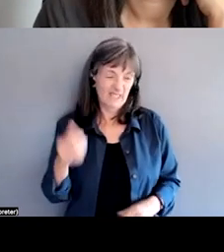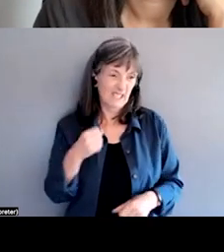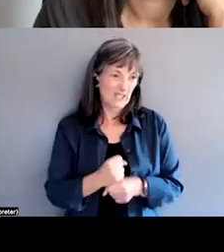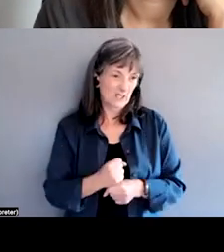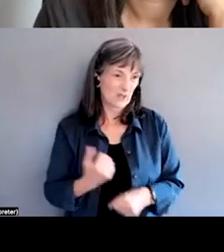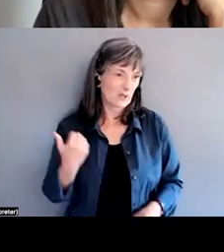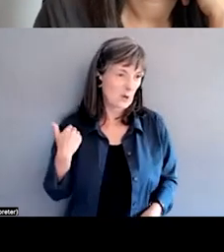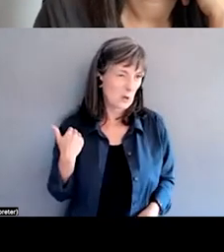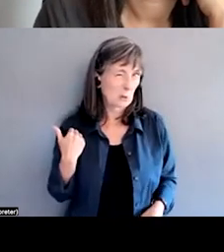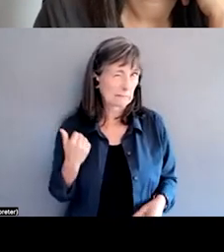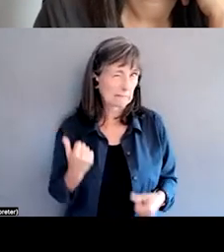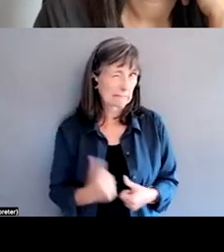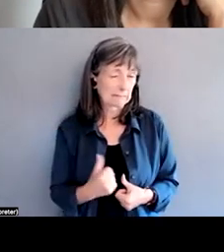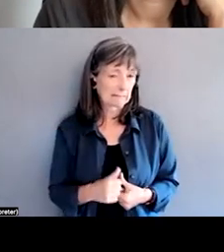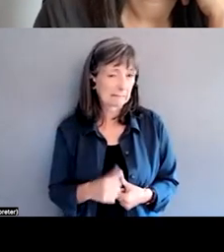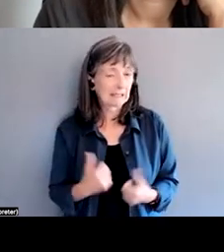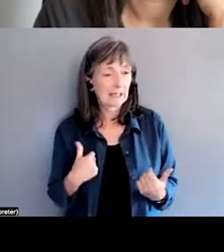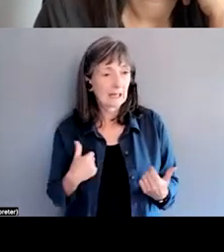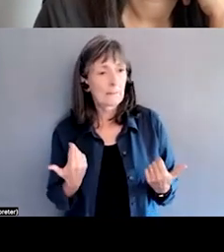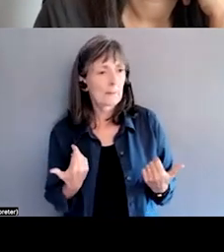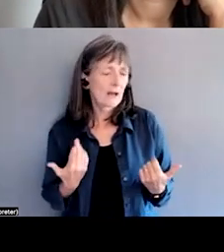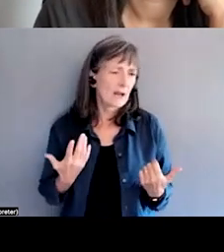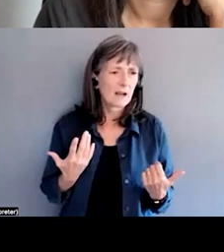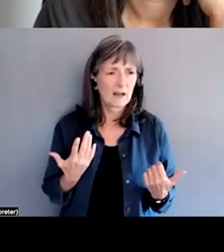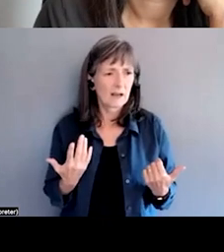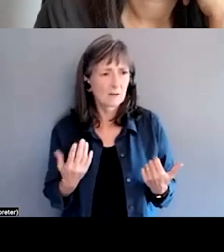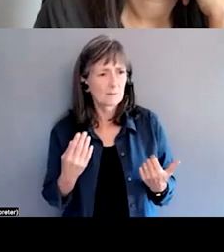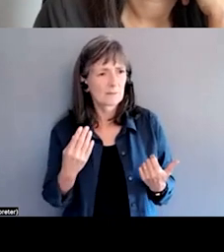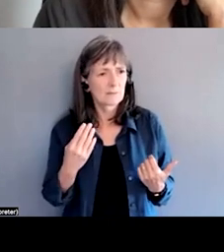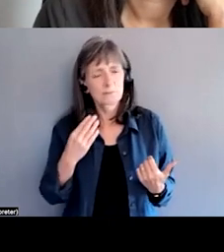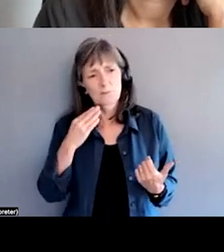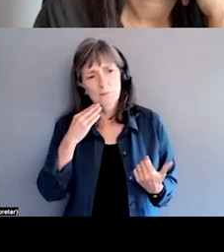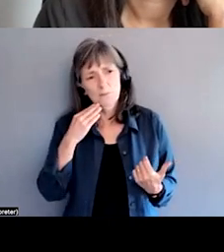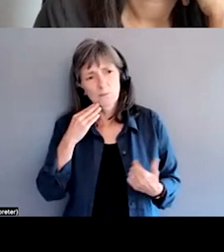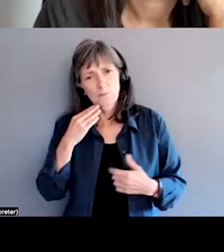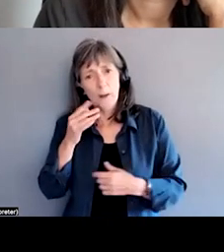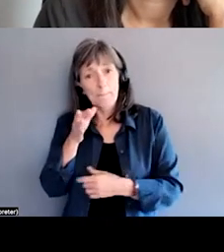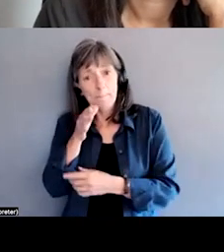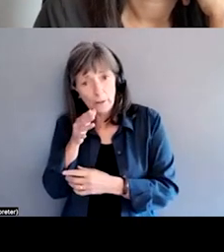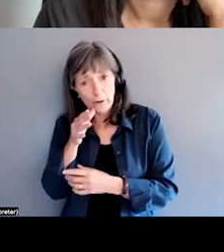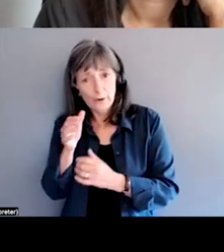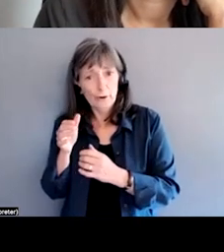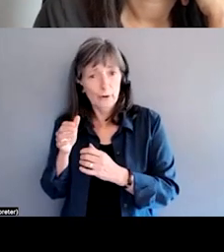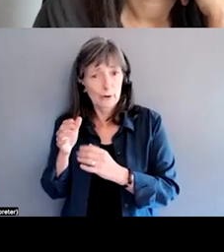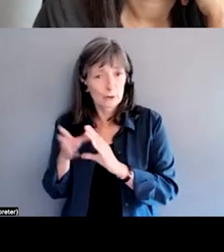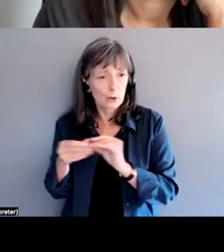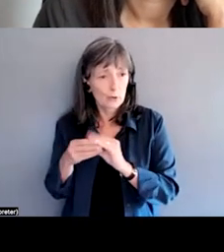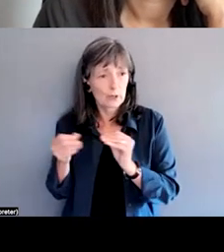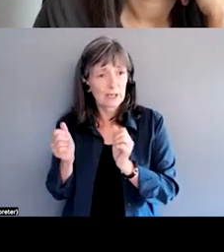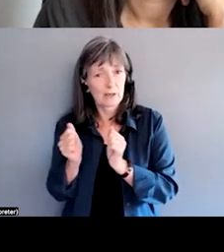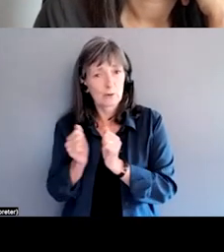hard to remember, but it was sort of a domestic novel written from the perspective of a mother with a crazy house life.